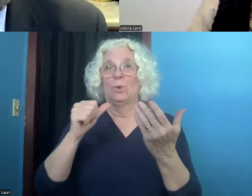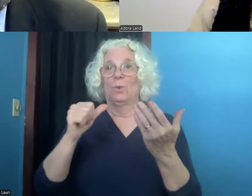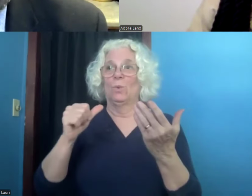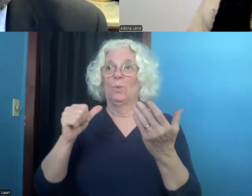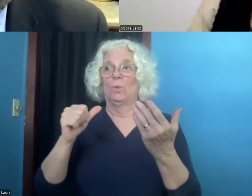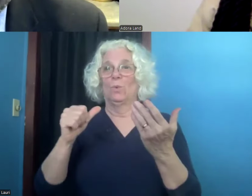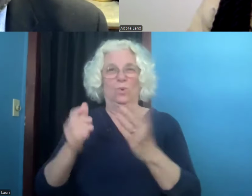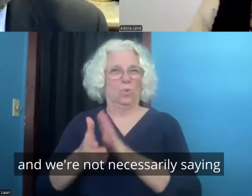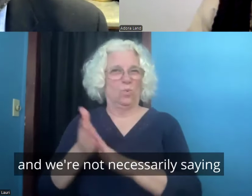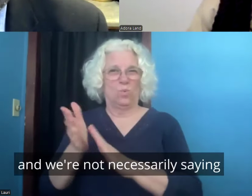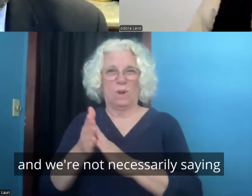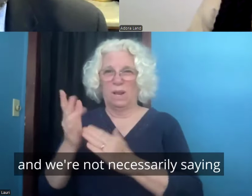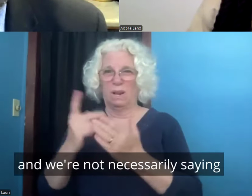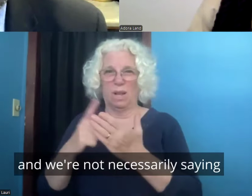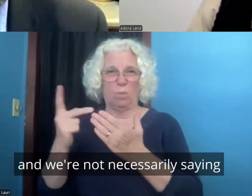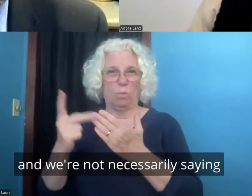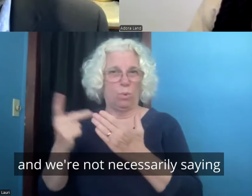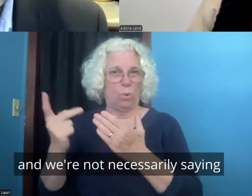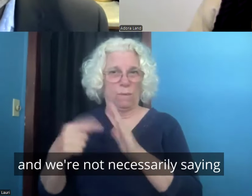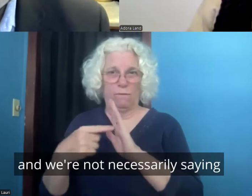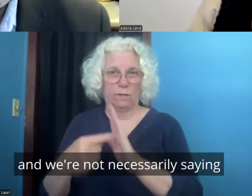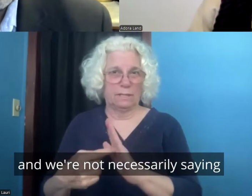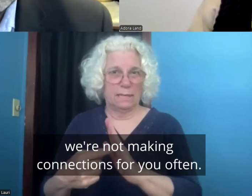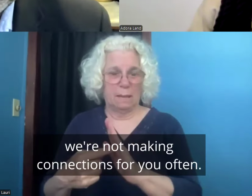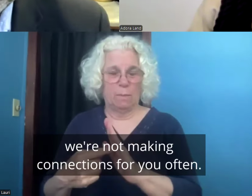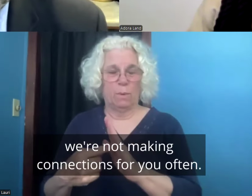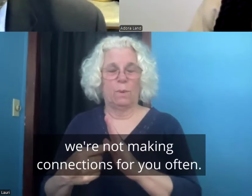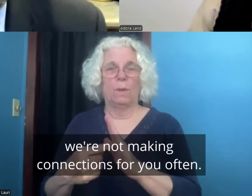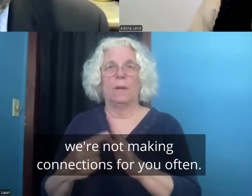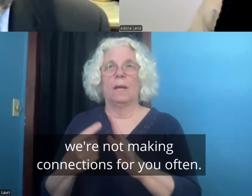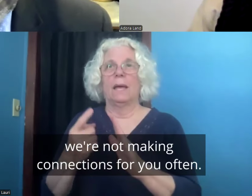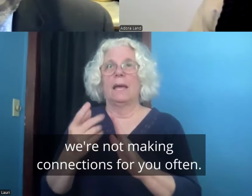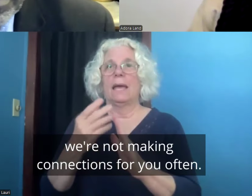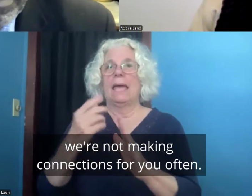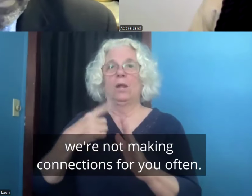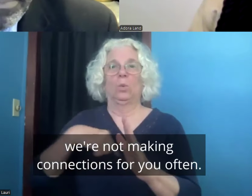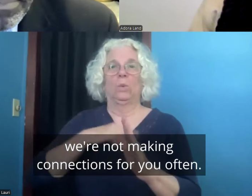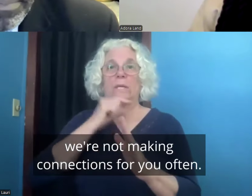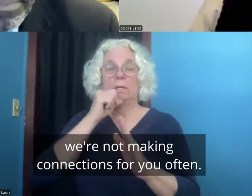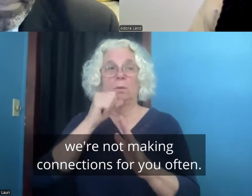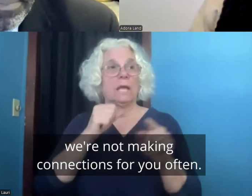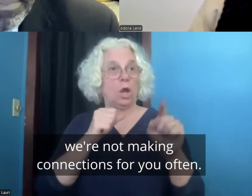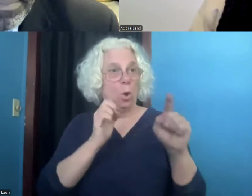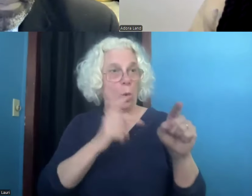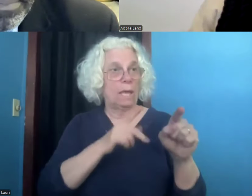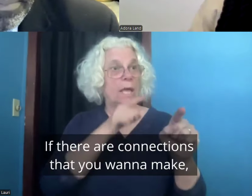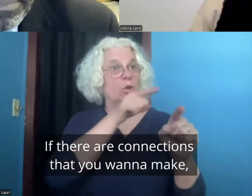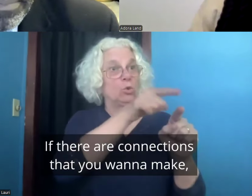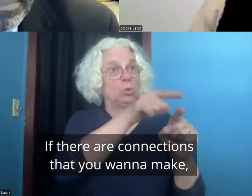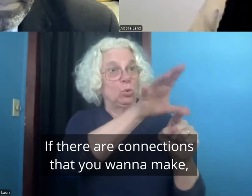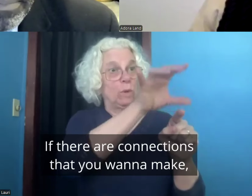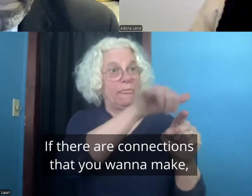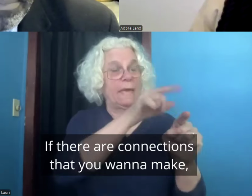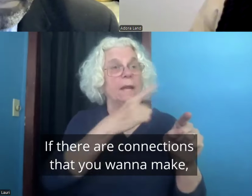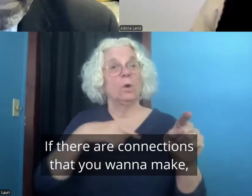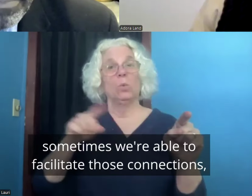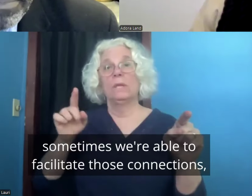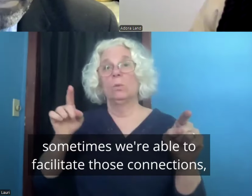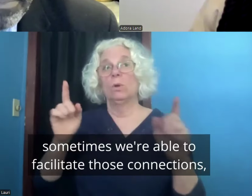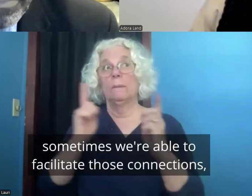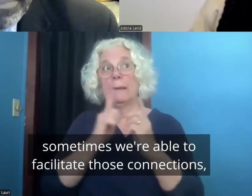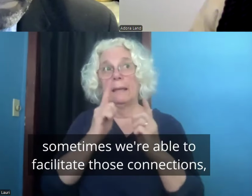a fellowship, and we're not necessarily saying we're not making connections for you often. If there are connections that you want to